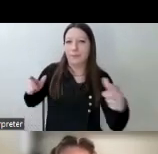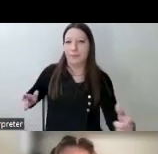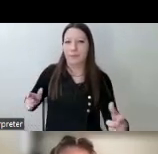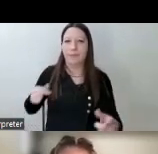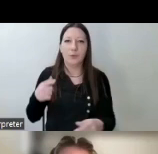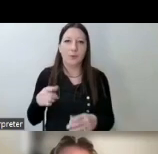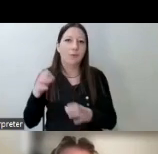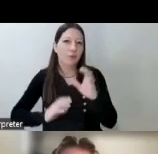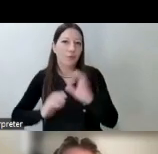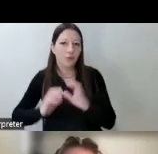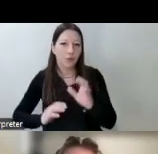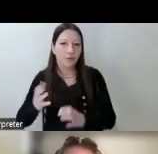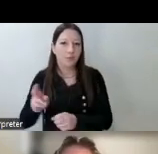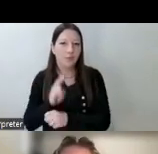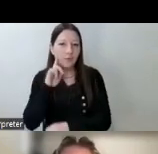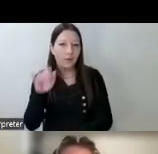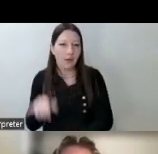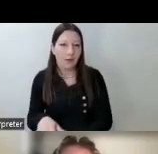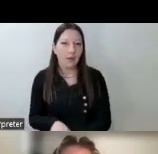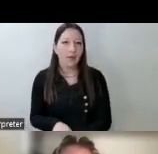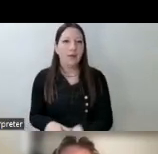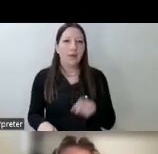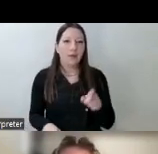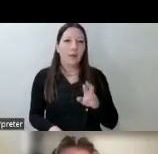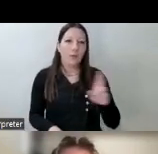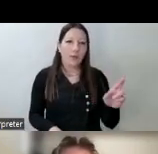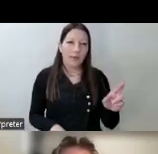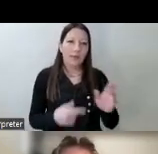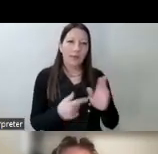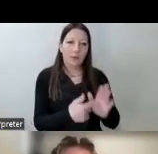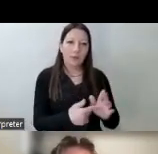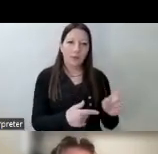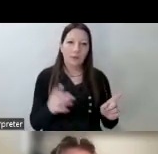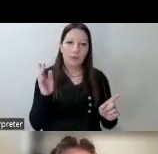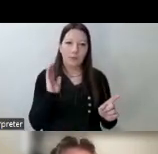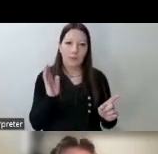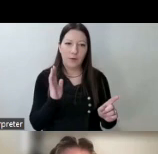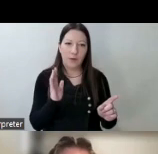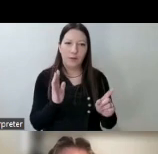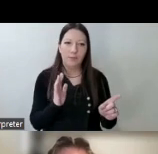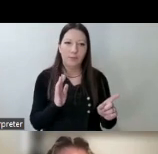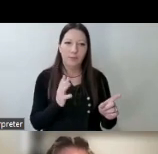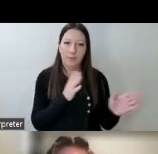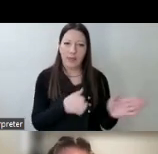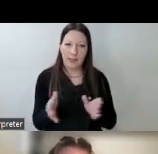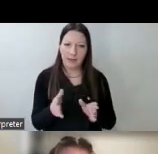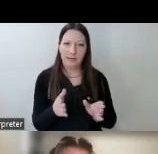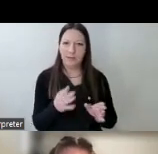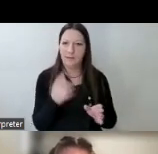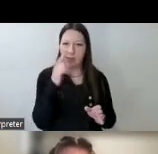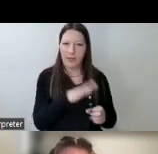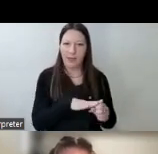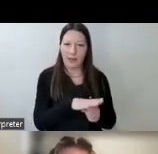clearing that's been left there. On the left is an image from a master's thesis in landscape architecture from 1982, which